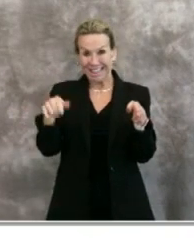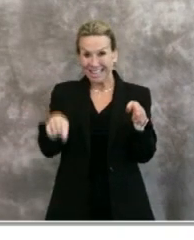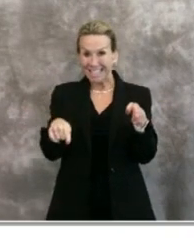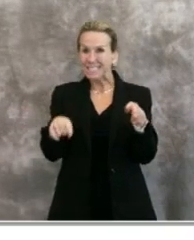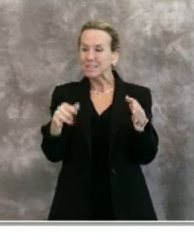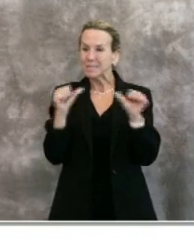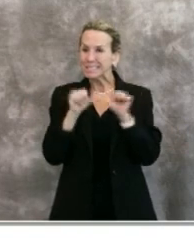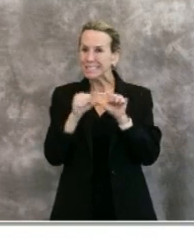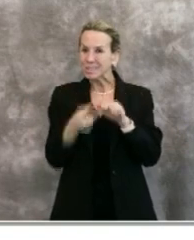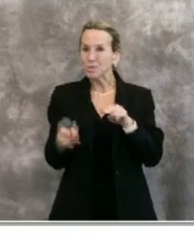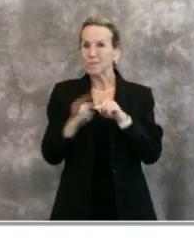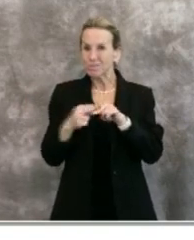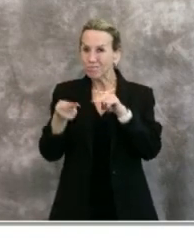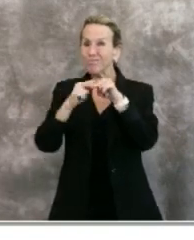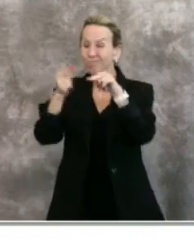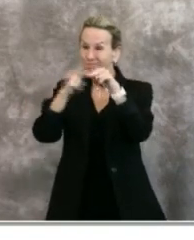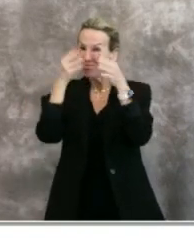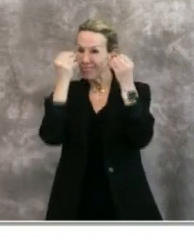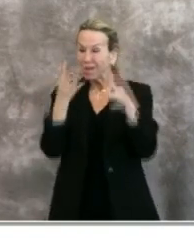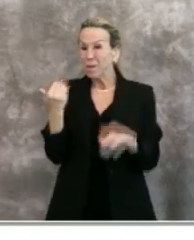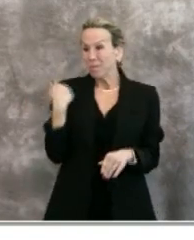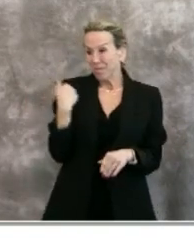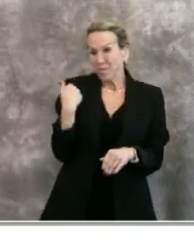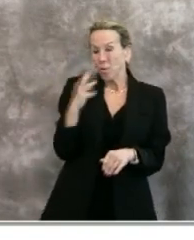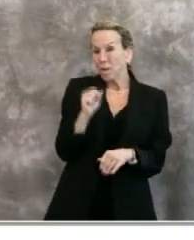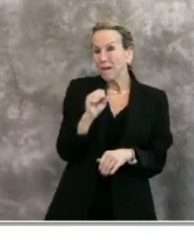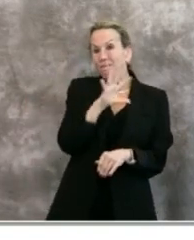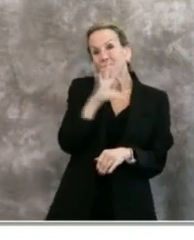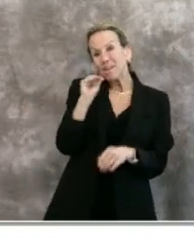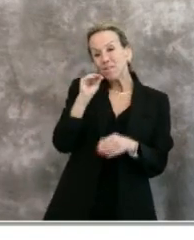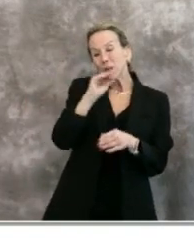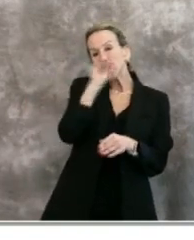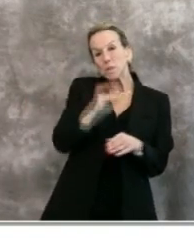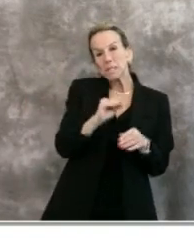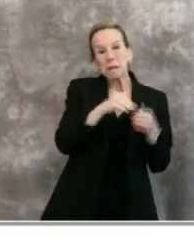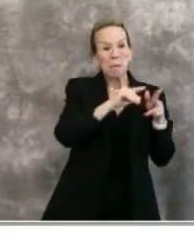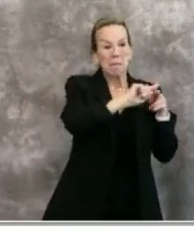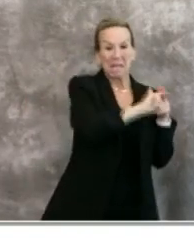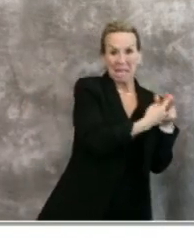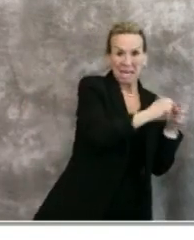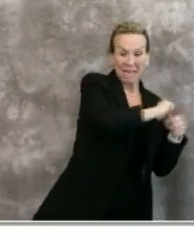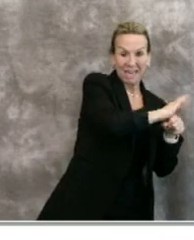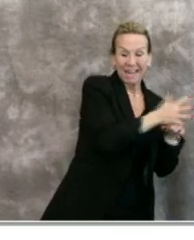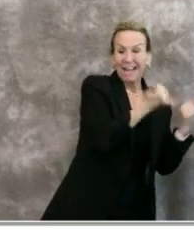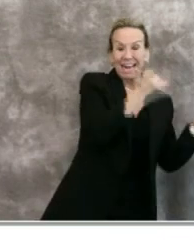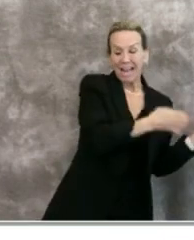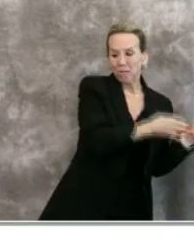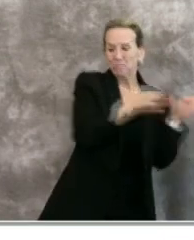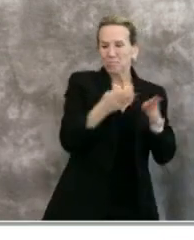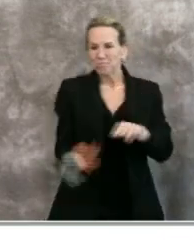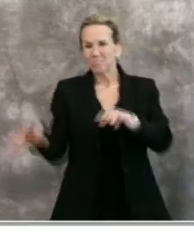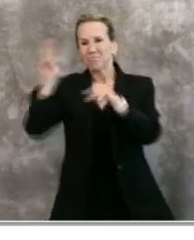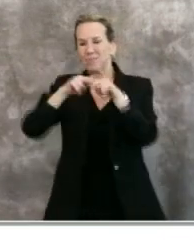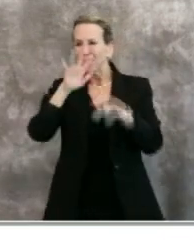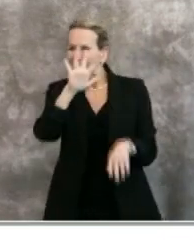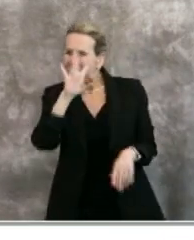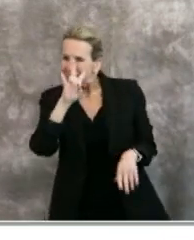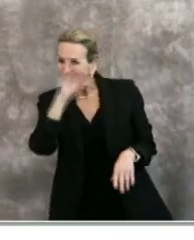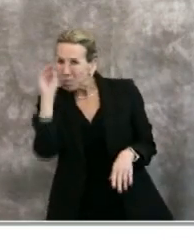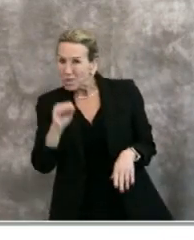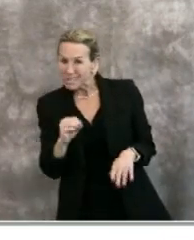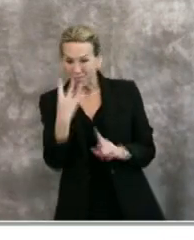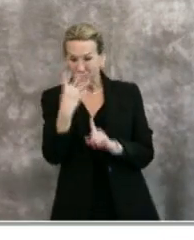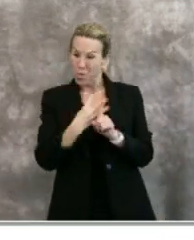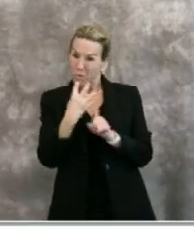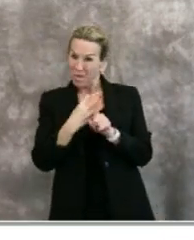to increase. The 22 to 29 age group makes up 24% of total cases, now at 57% after